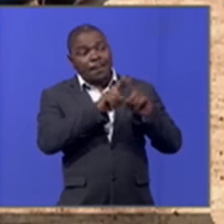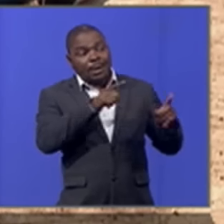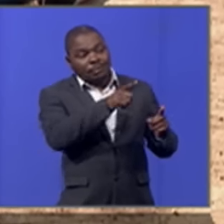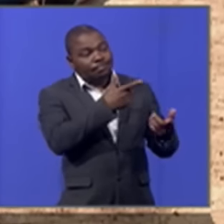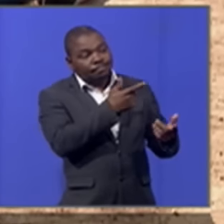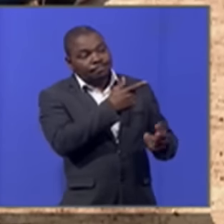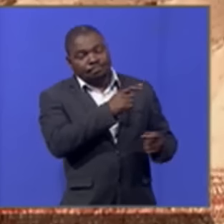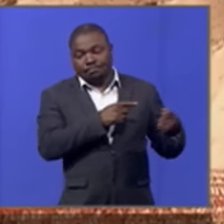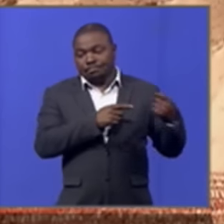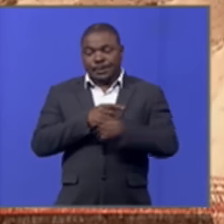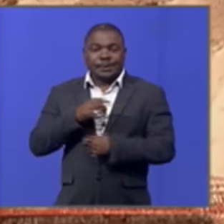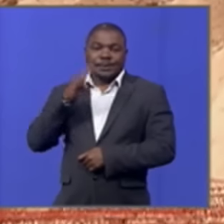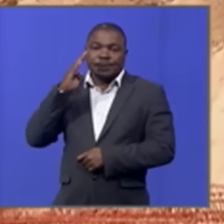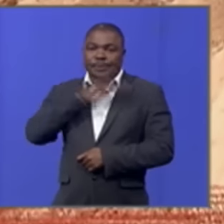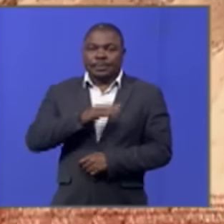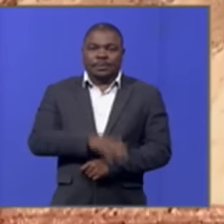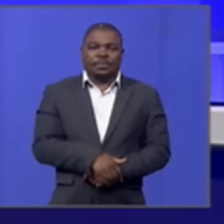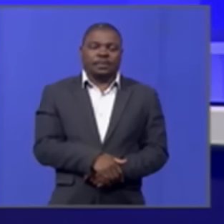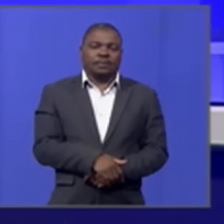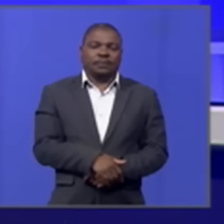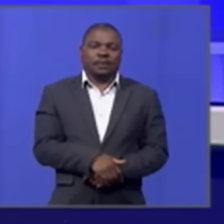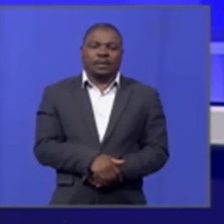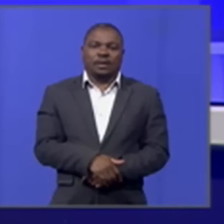e duele.